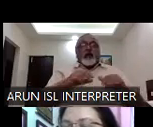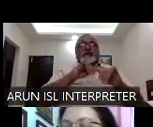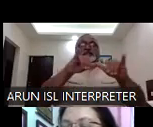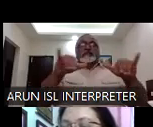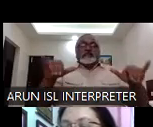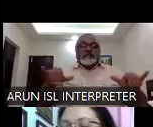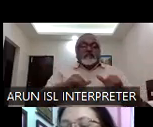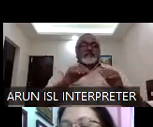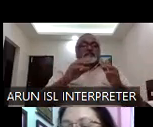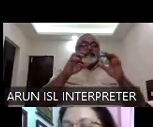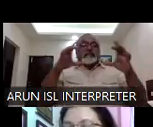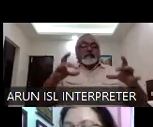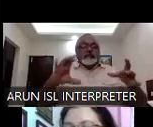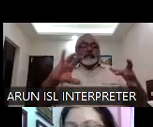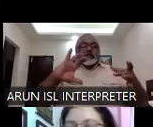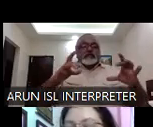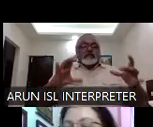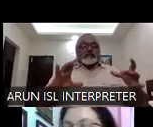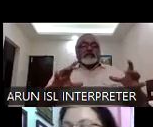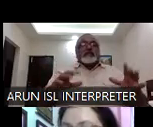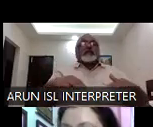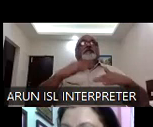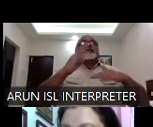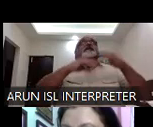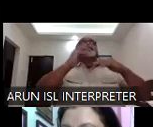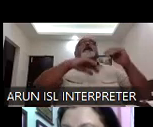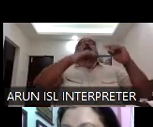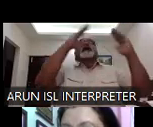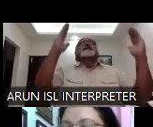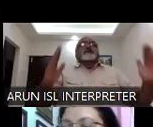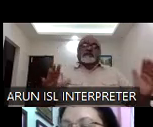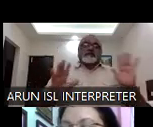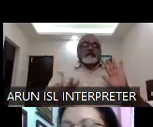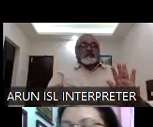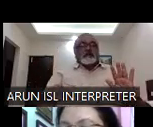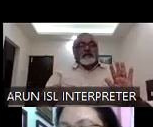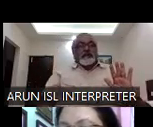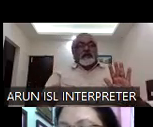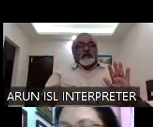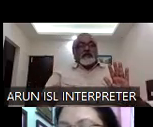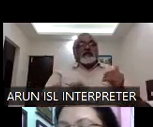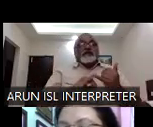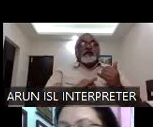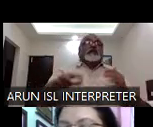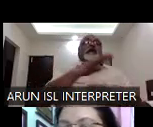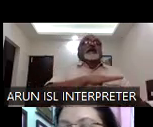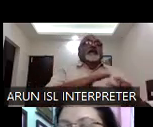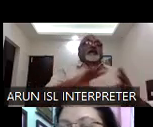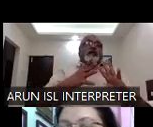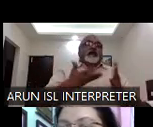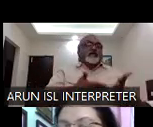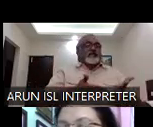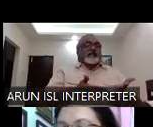same size, same shape, and you build the entire house. This is what is the society is all about, and it